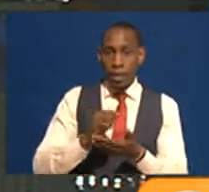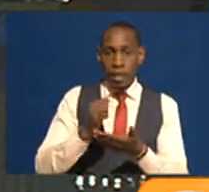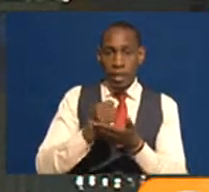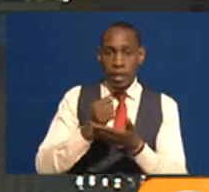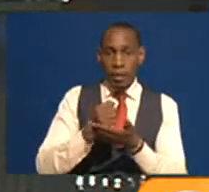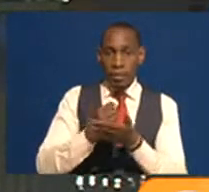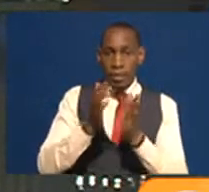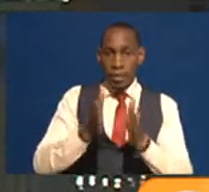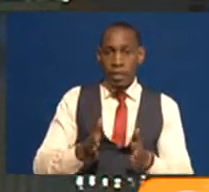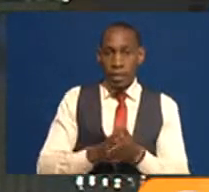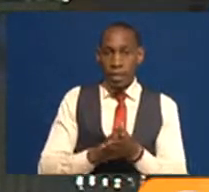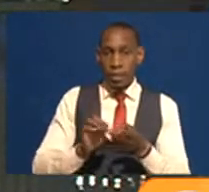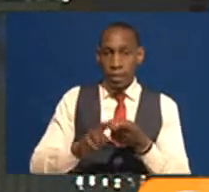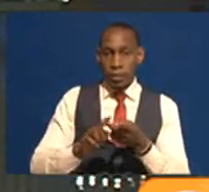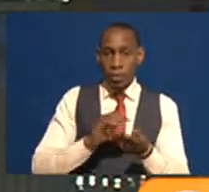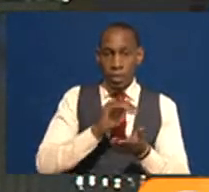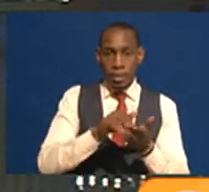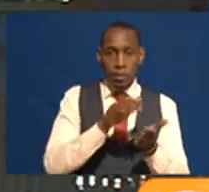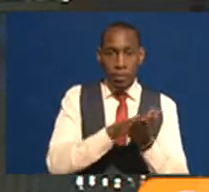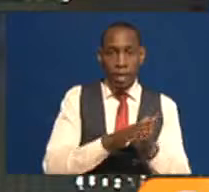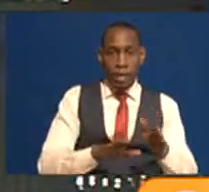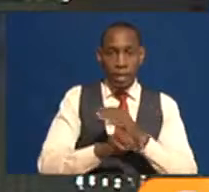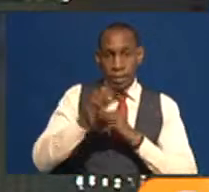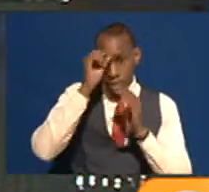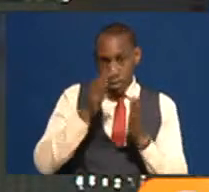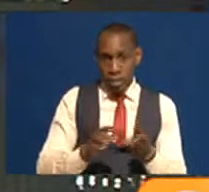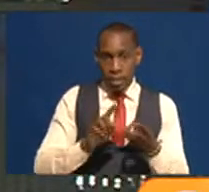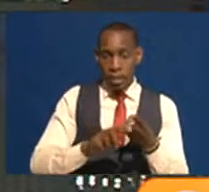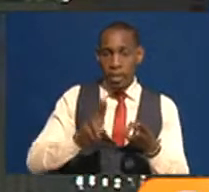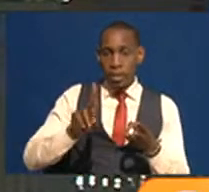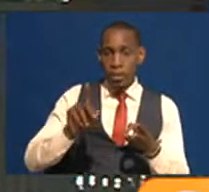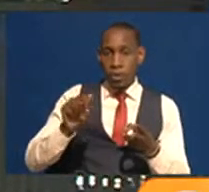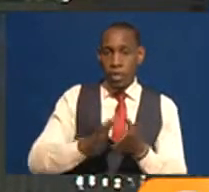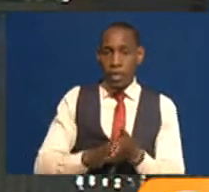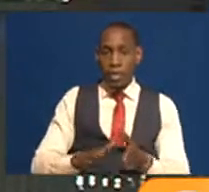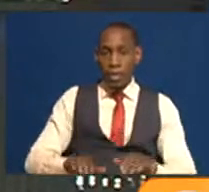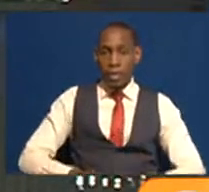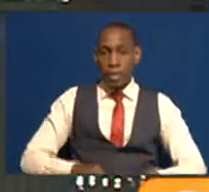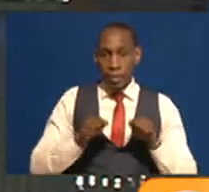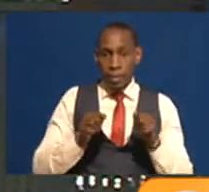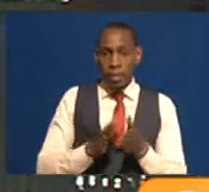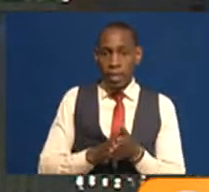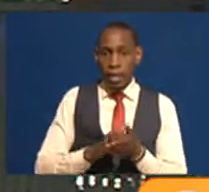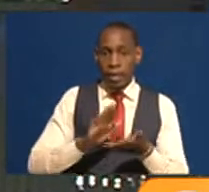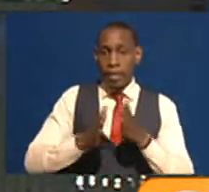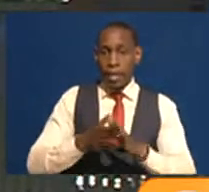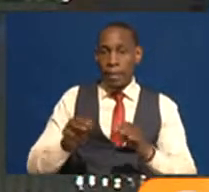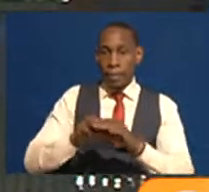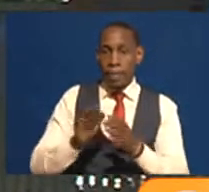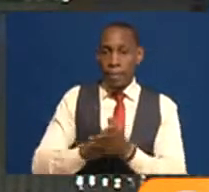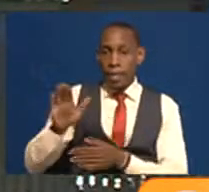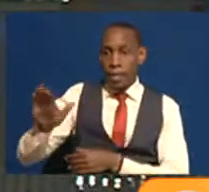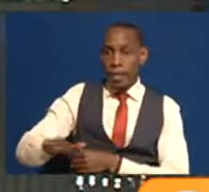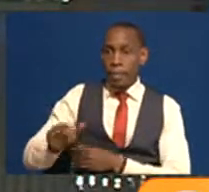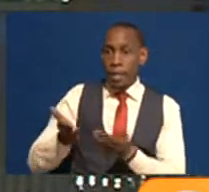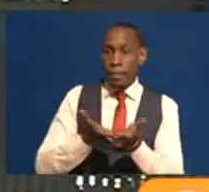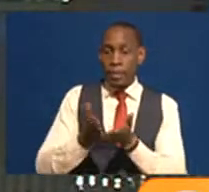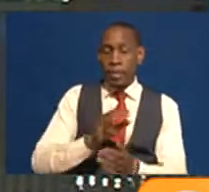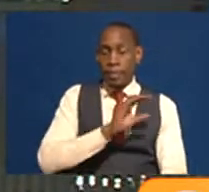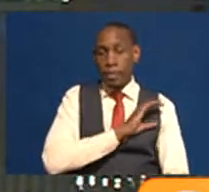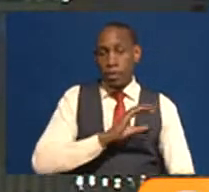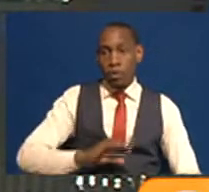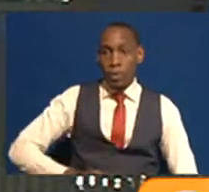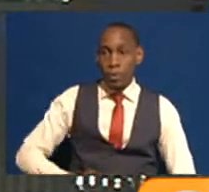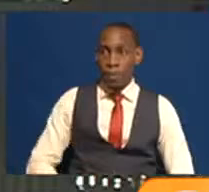Central Bank of Kenya Deputy Governor, and UDA Chair Johnston Muthama as a member of the Parliamentary Service